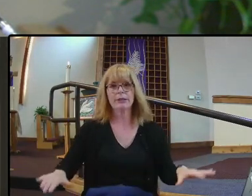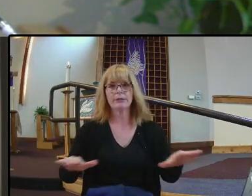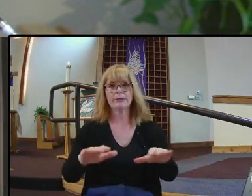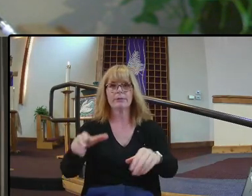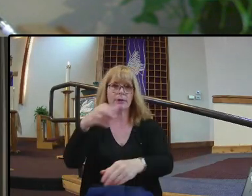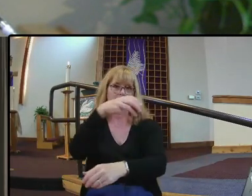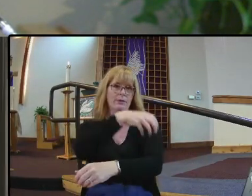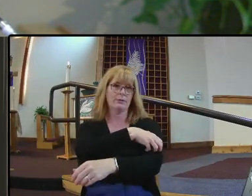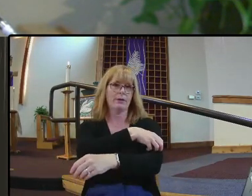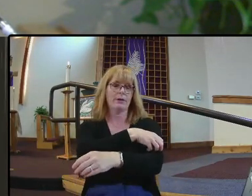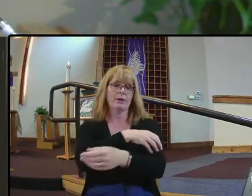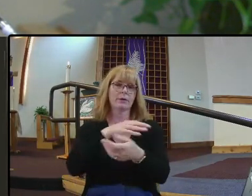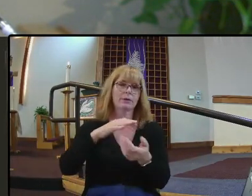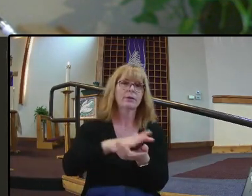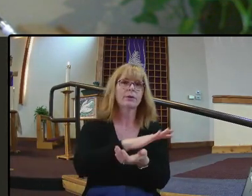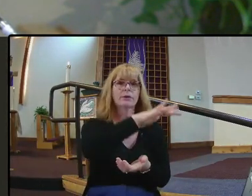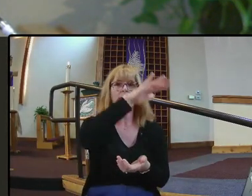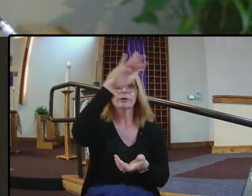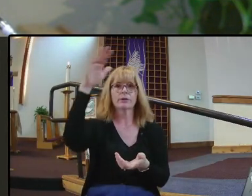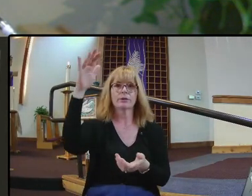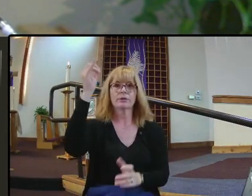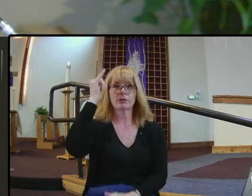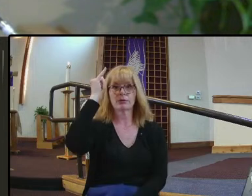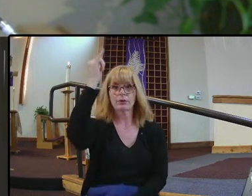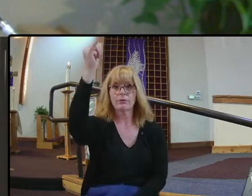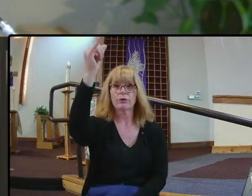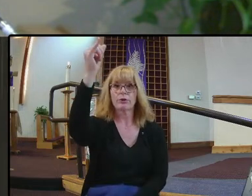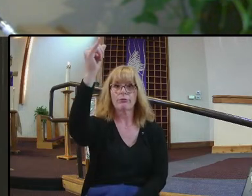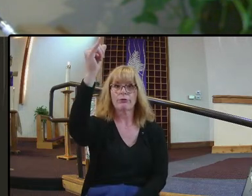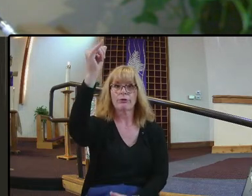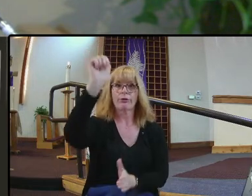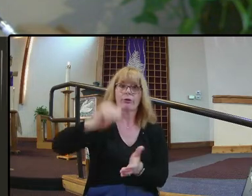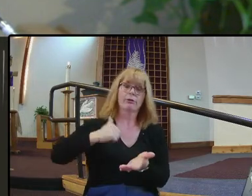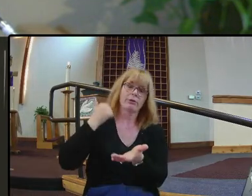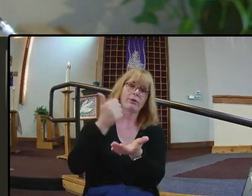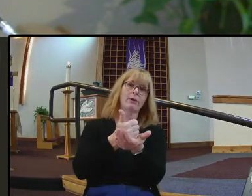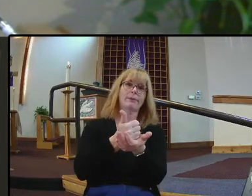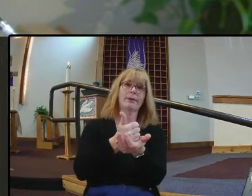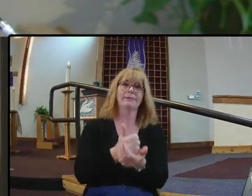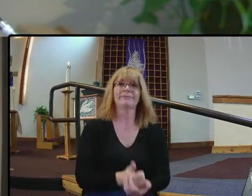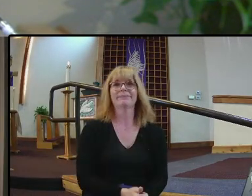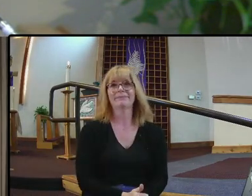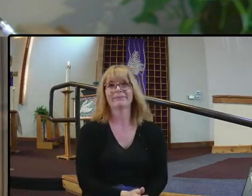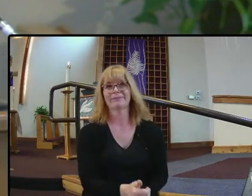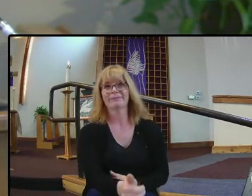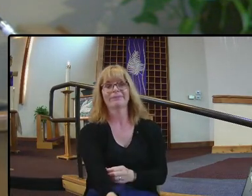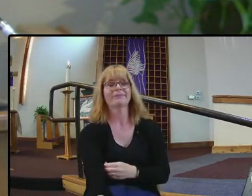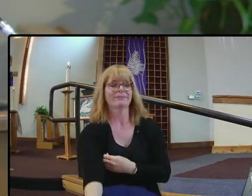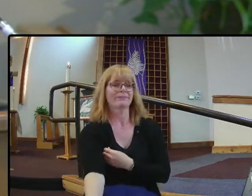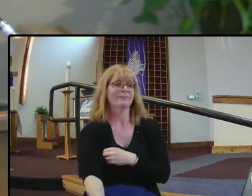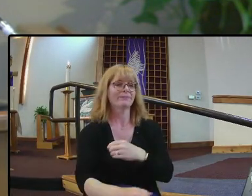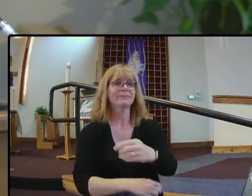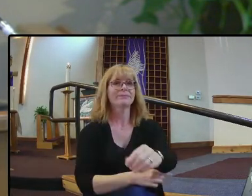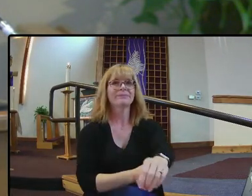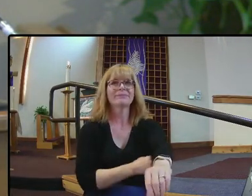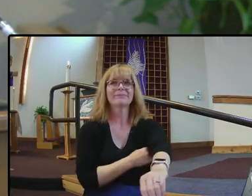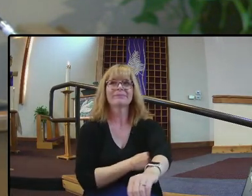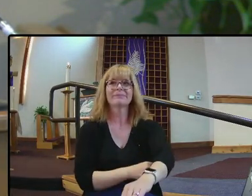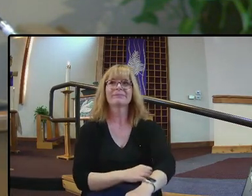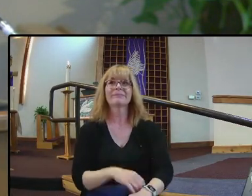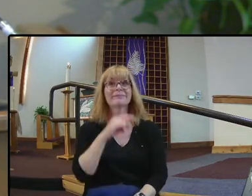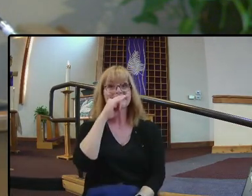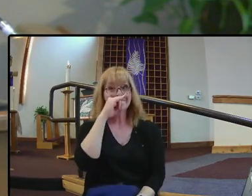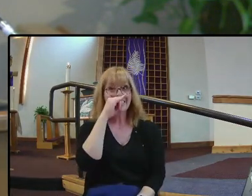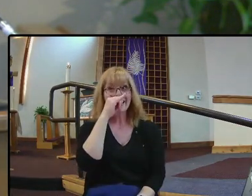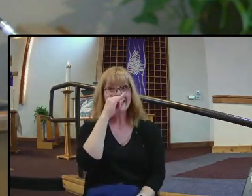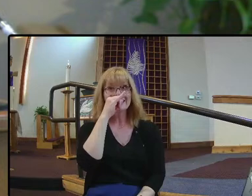is the kingdom, and the power, and the glory forever. Amen. All right,